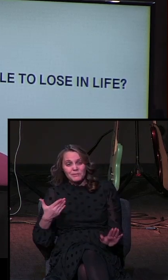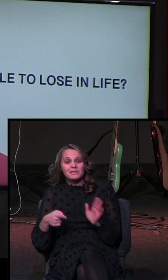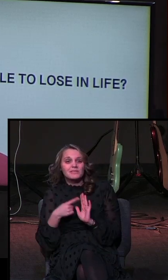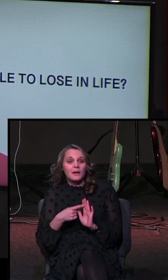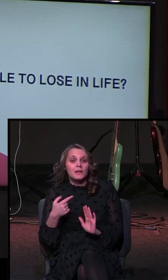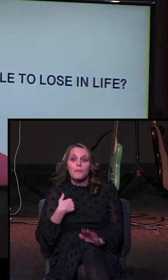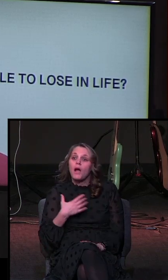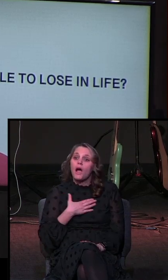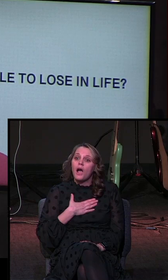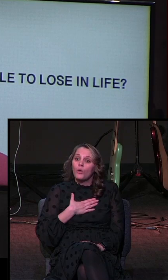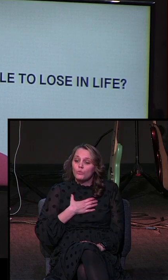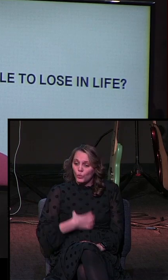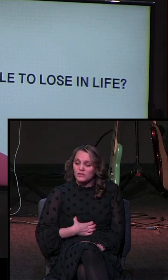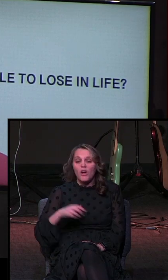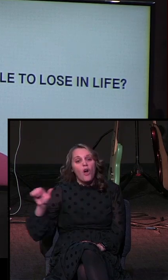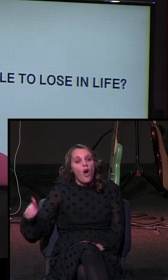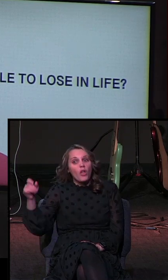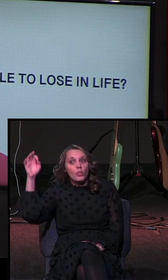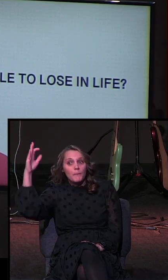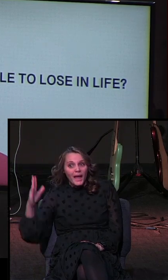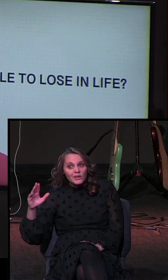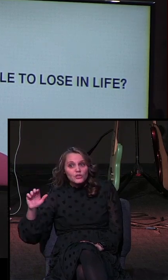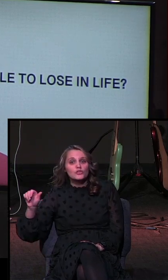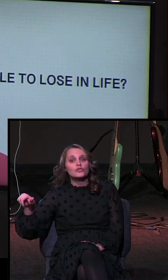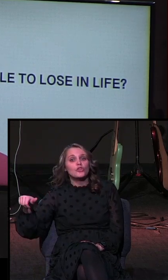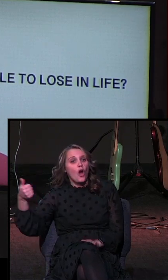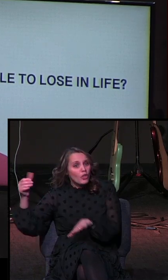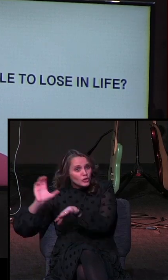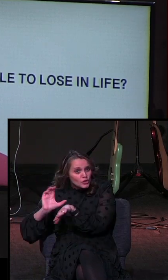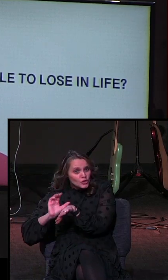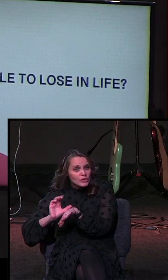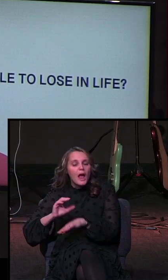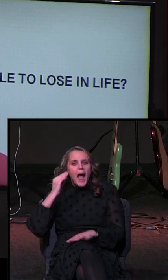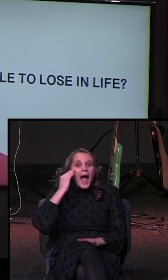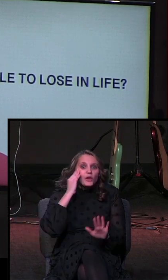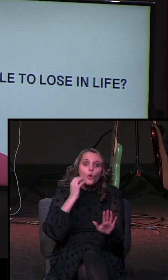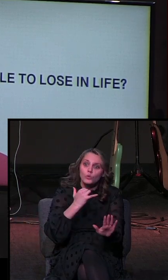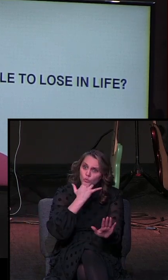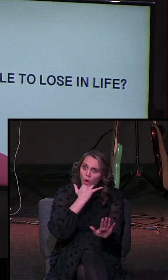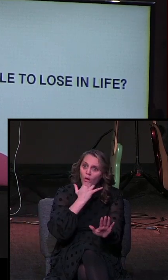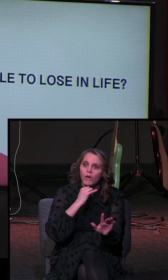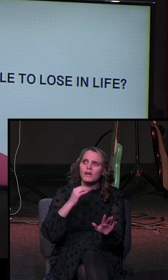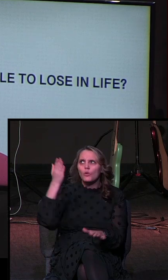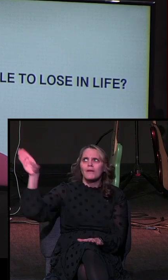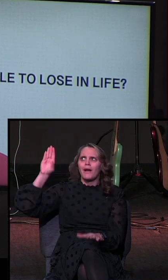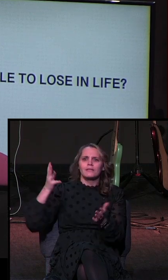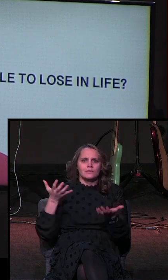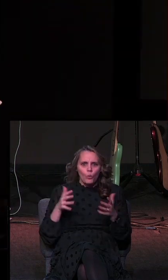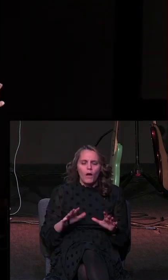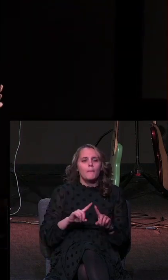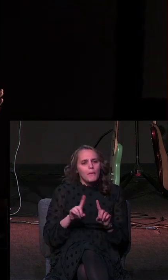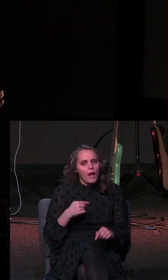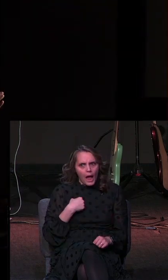other churches and other ministries. And I know that's wrong. I know that's not the way God would have it, but I struggle with that.